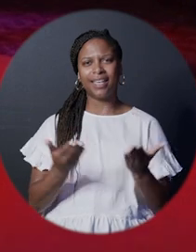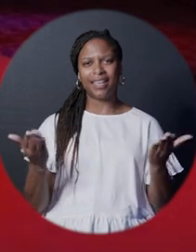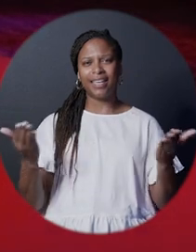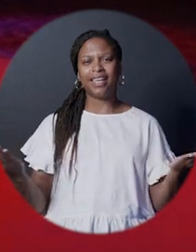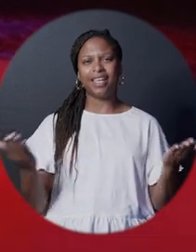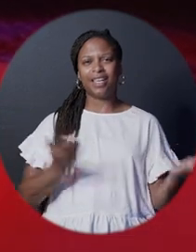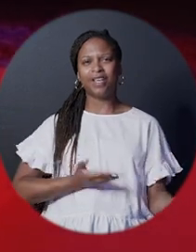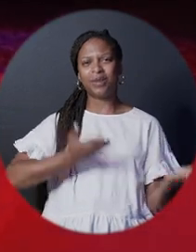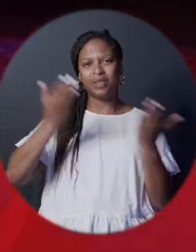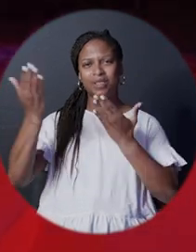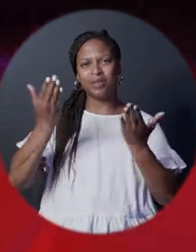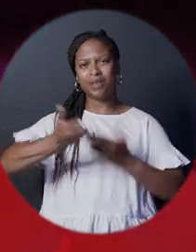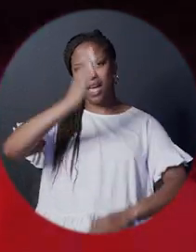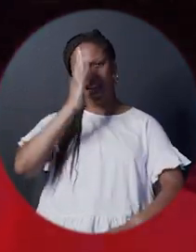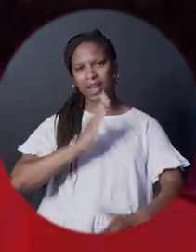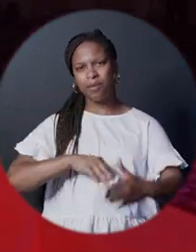carry